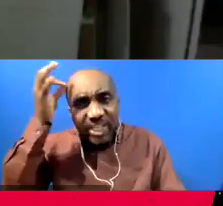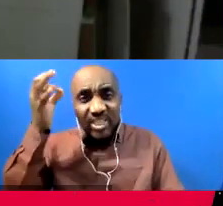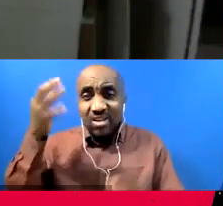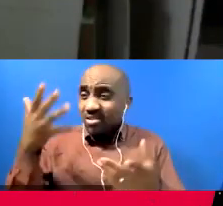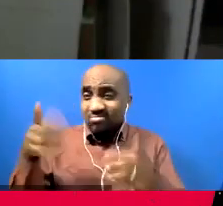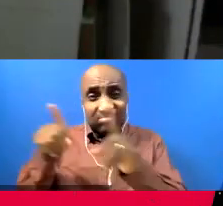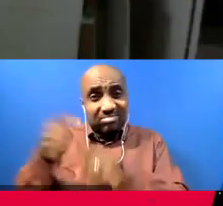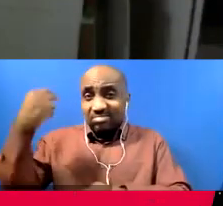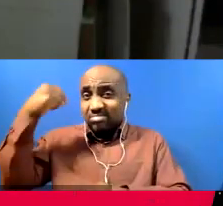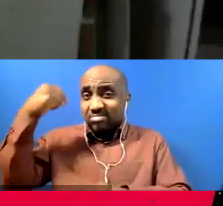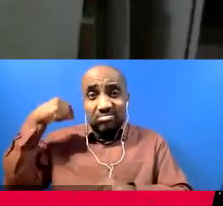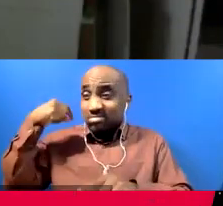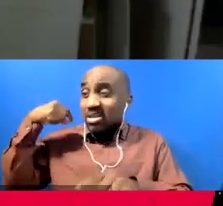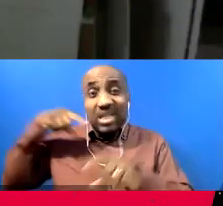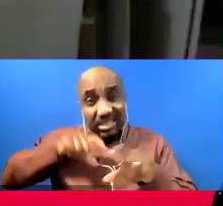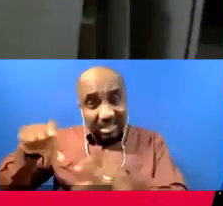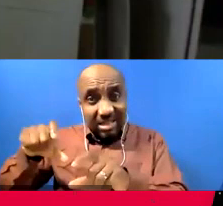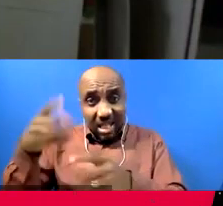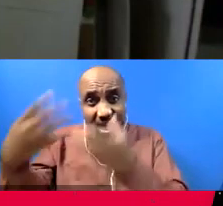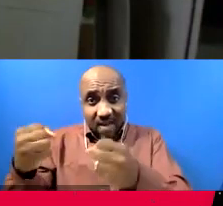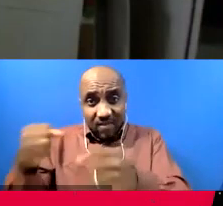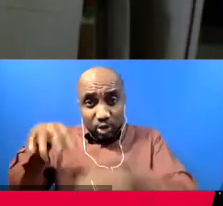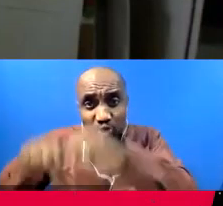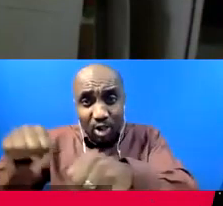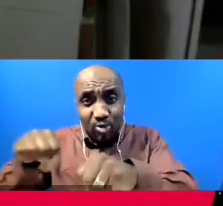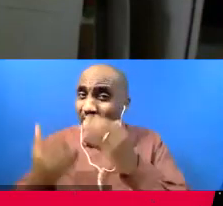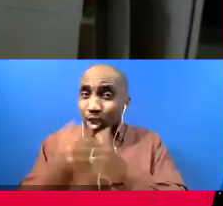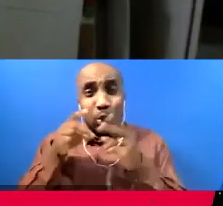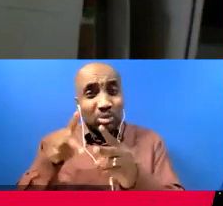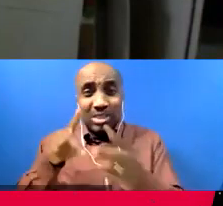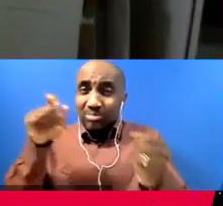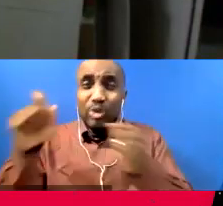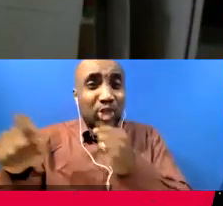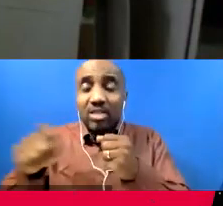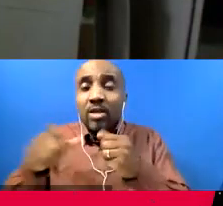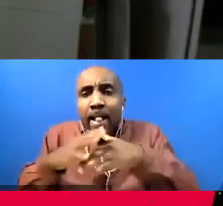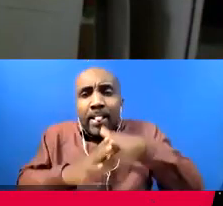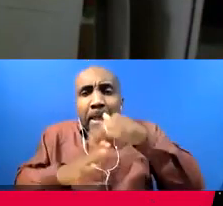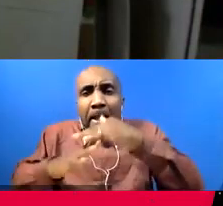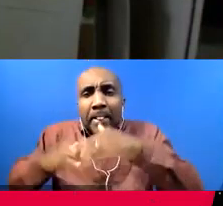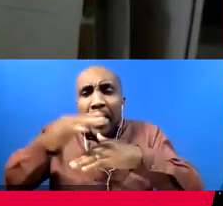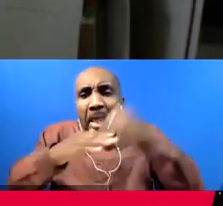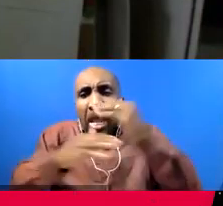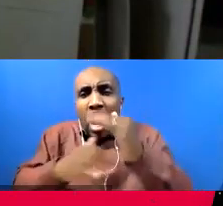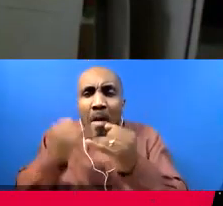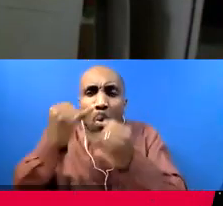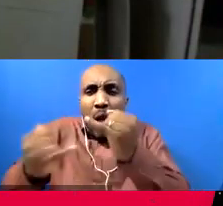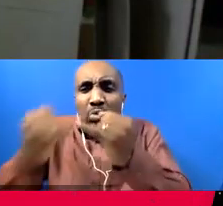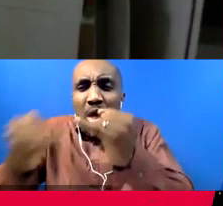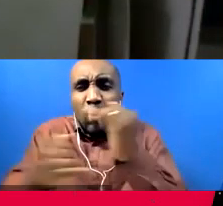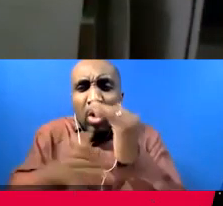system, then there will be so many new challenges they have to adapt into. And it's one layer to another.